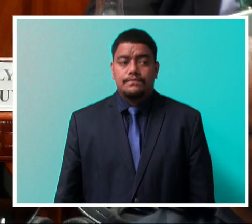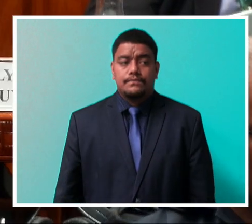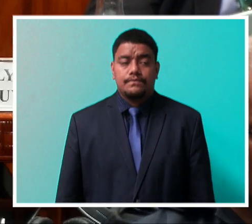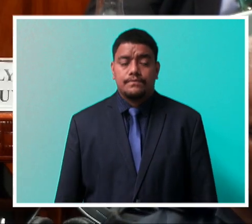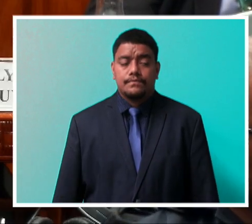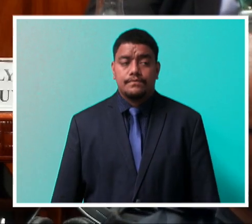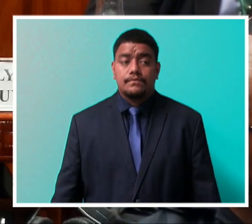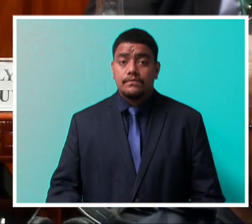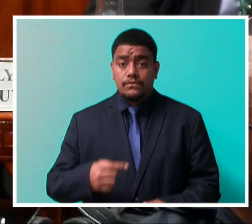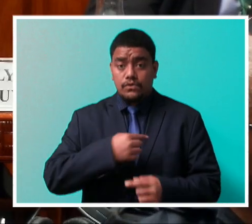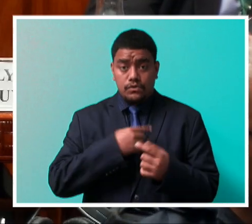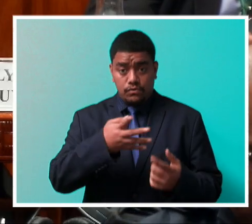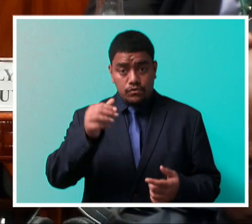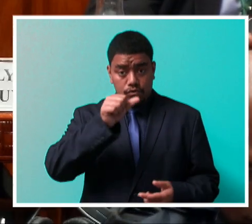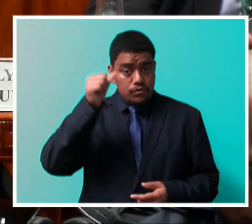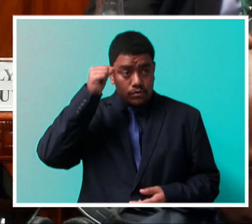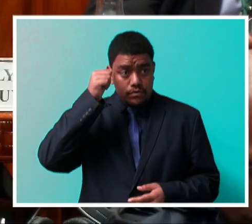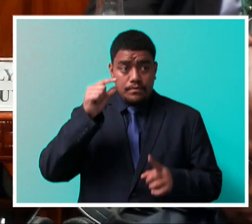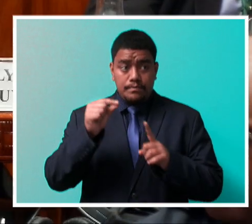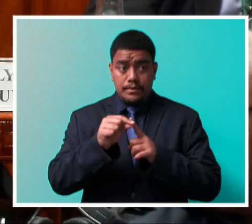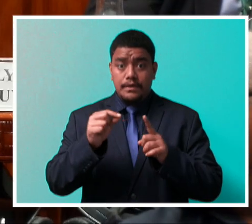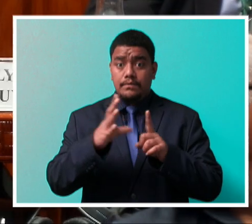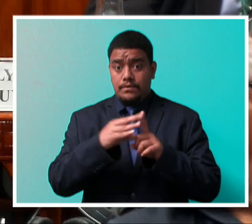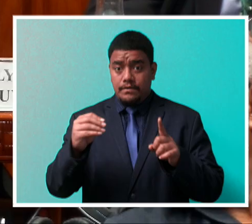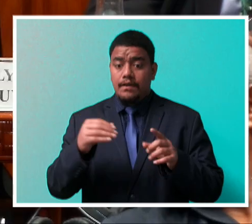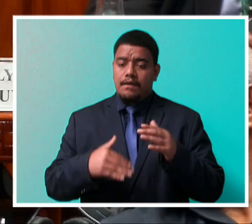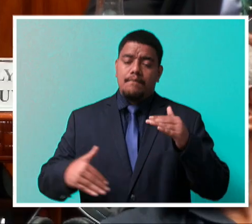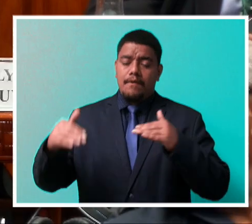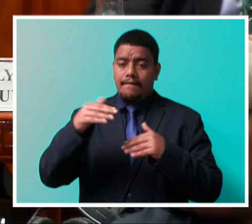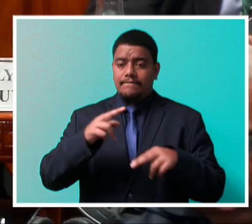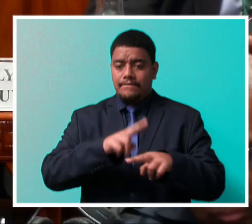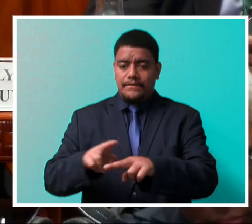We should note that PNG scored above Fiji in